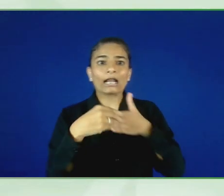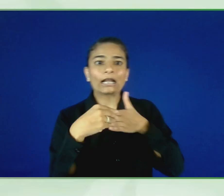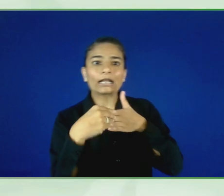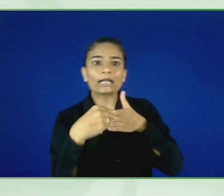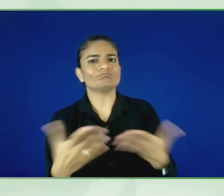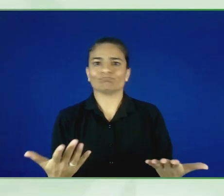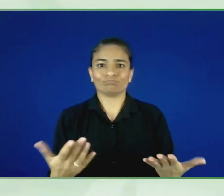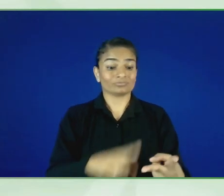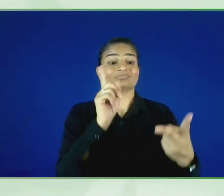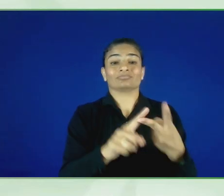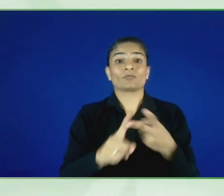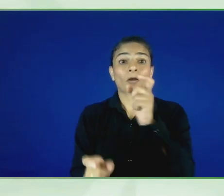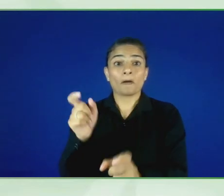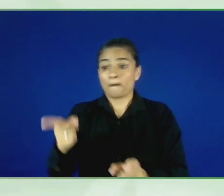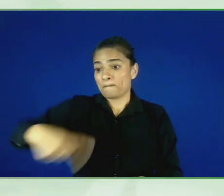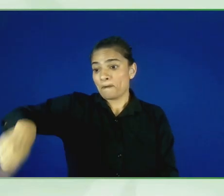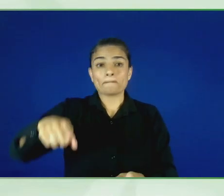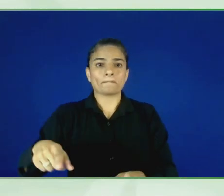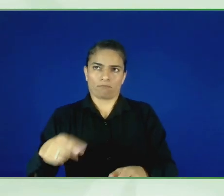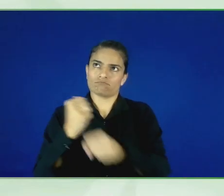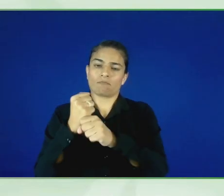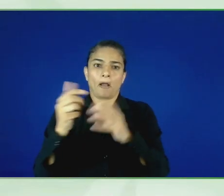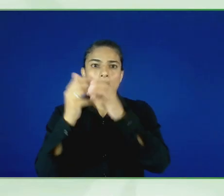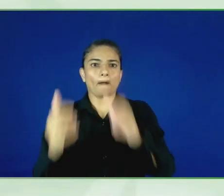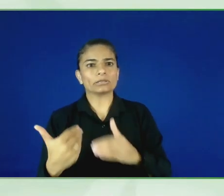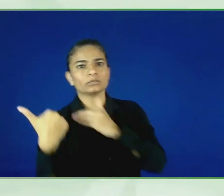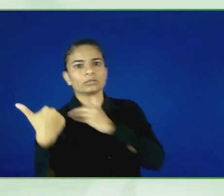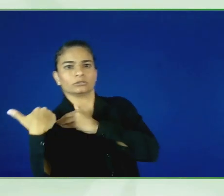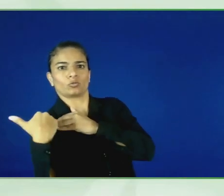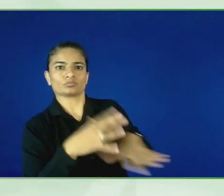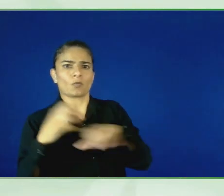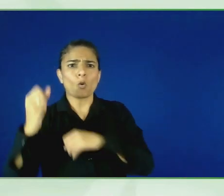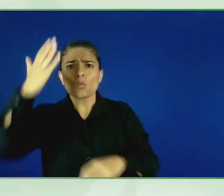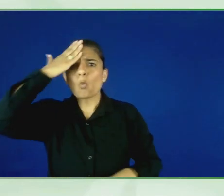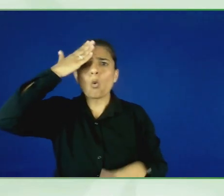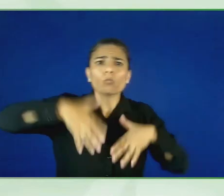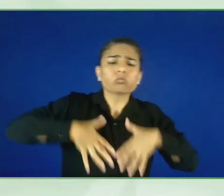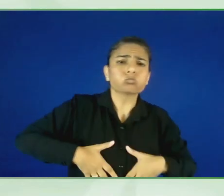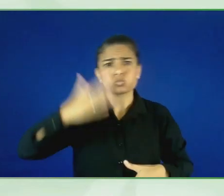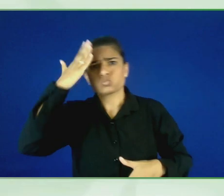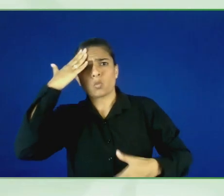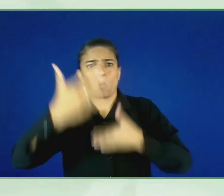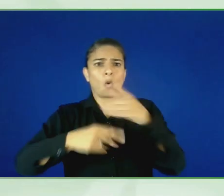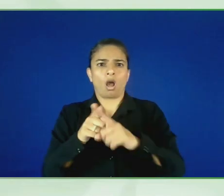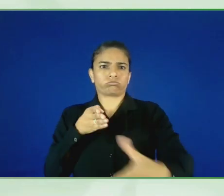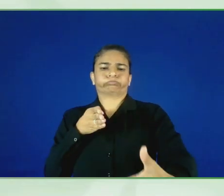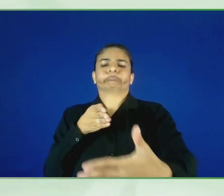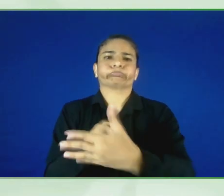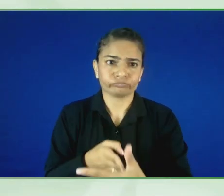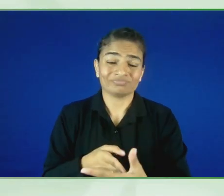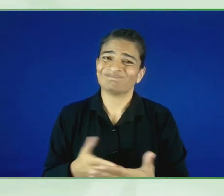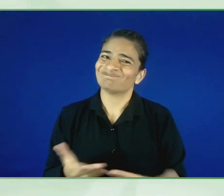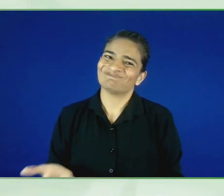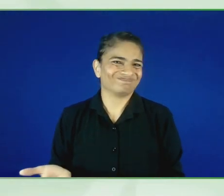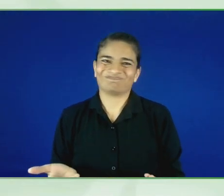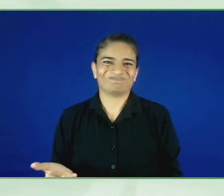like a dead-end street, no? So we try to motivate leaders to start, even if not everything is on the table, but at the same time, of